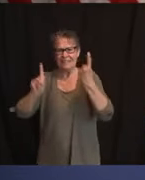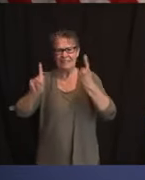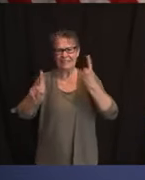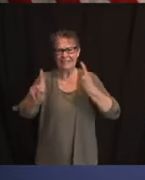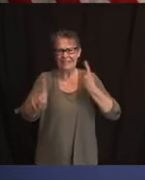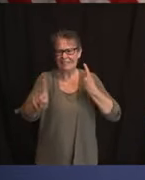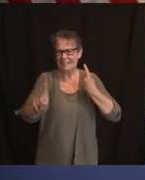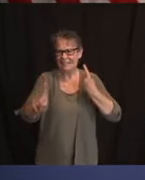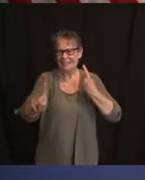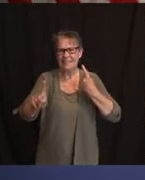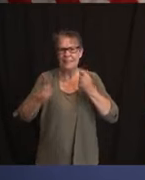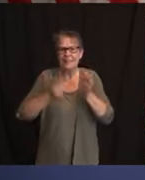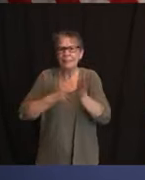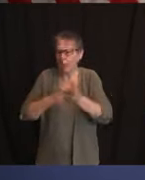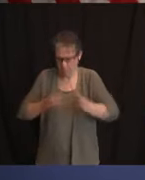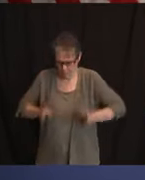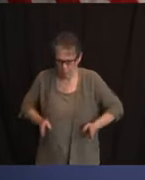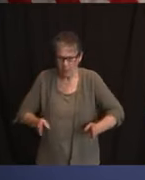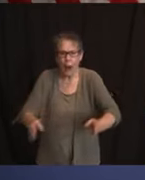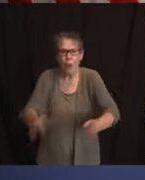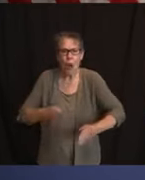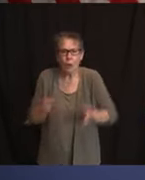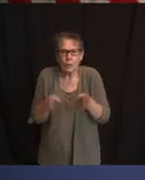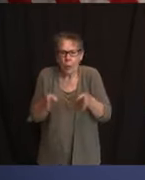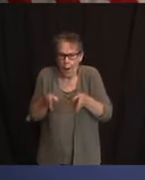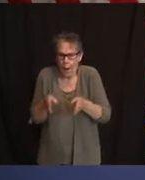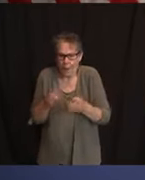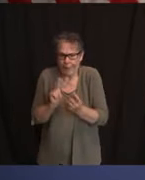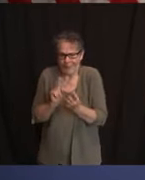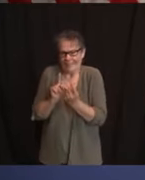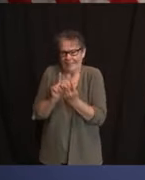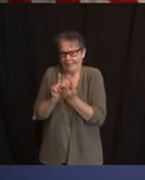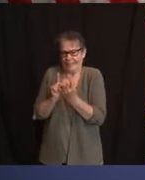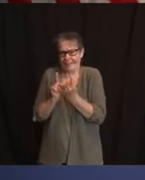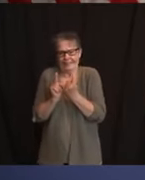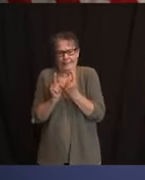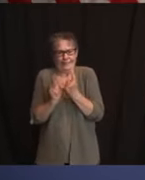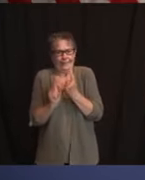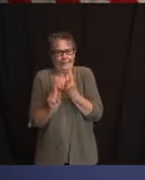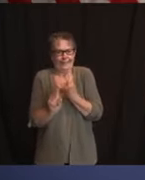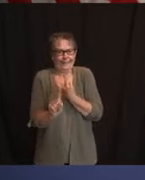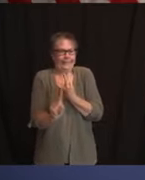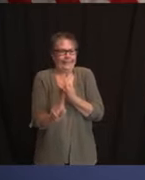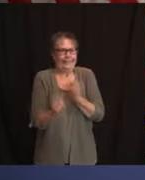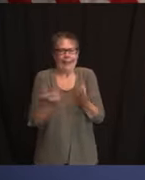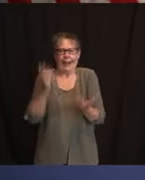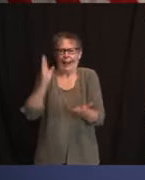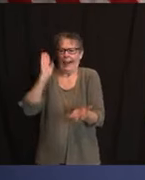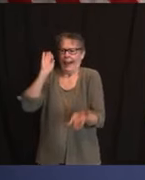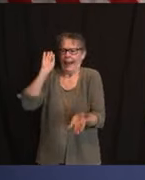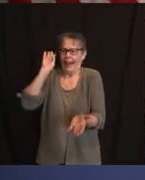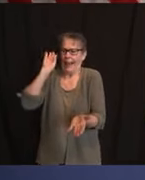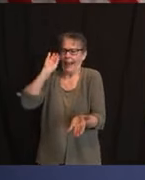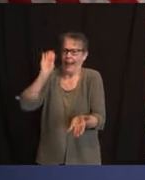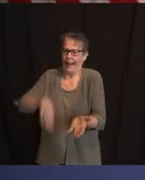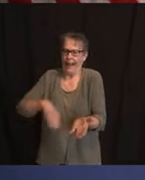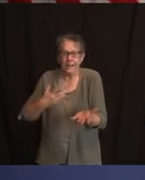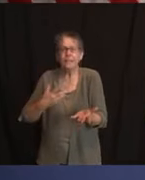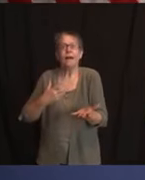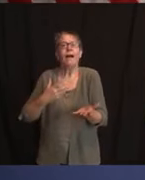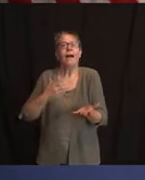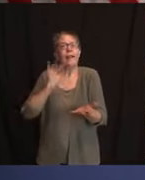It just is impossible. And so the more face coverings we can get, the better. I think that's a general matter, folks. The more we